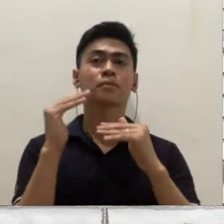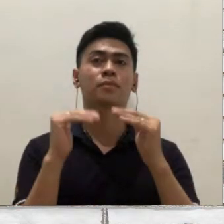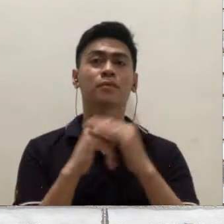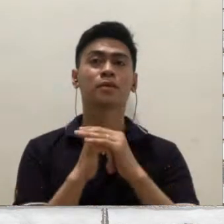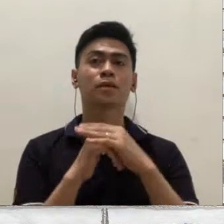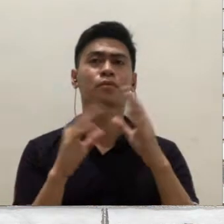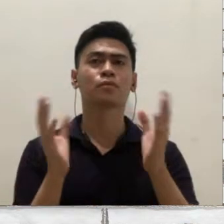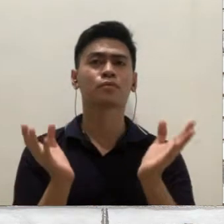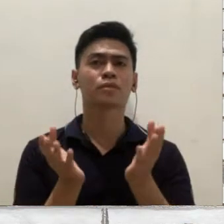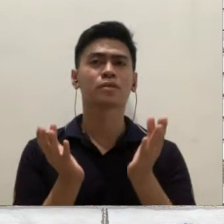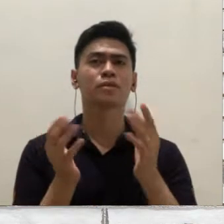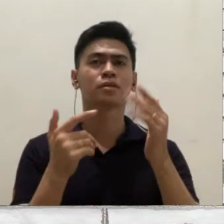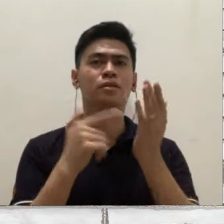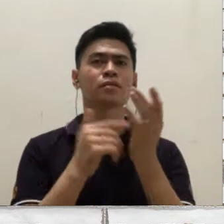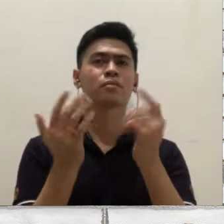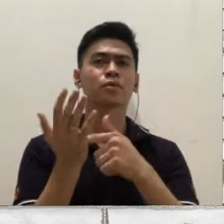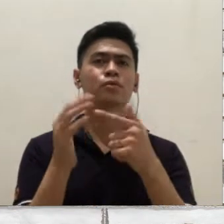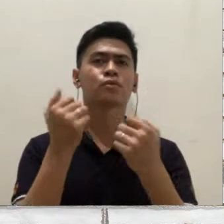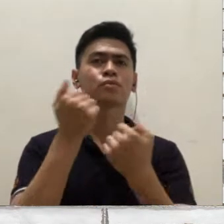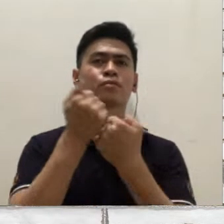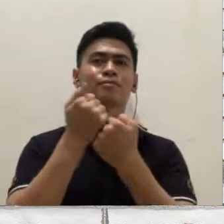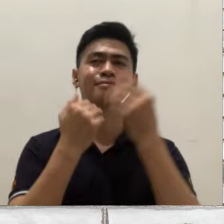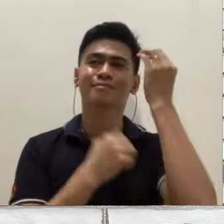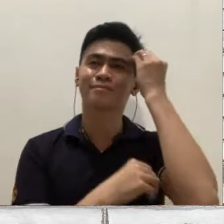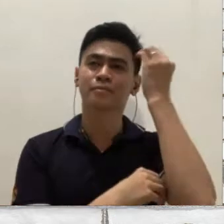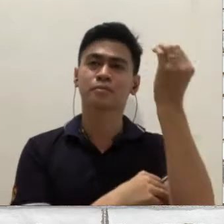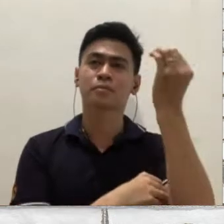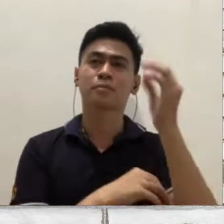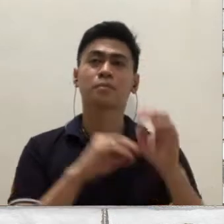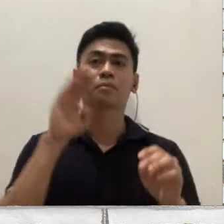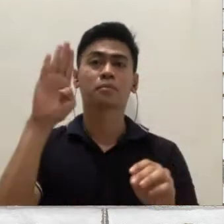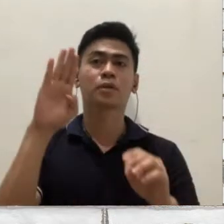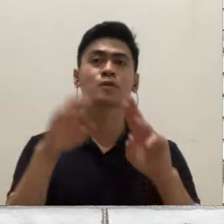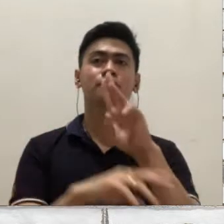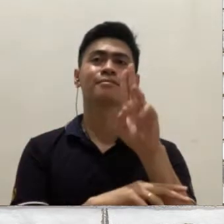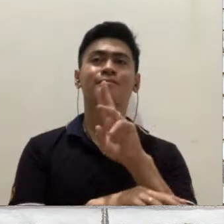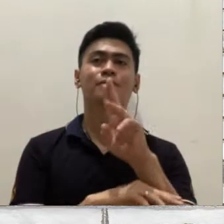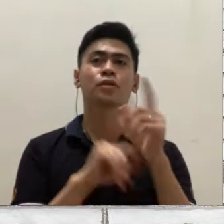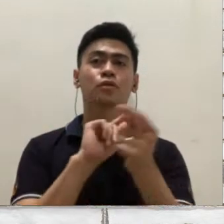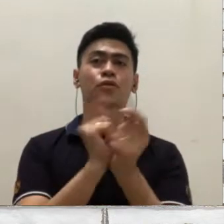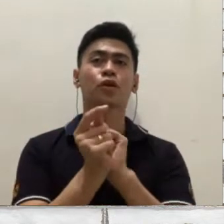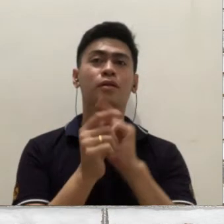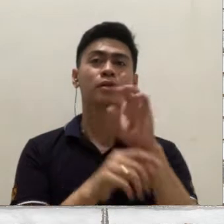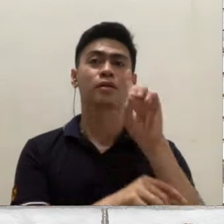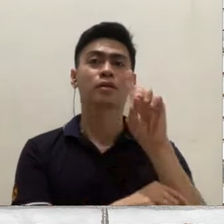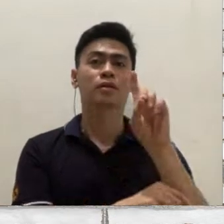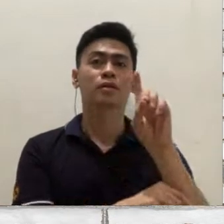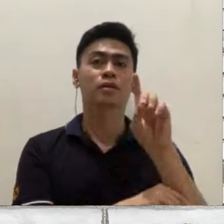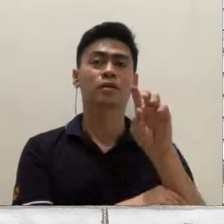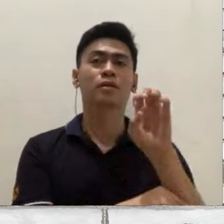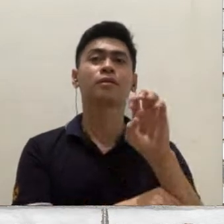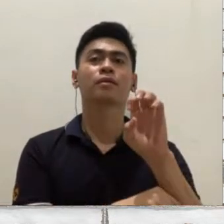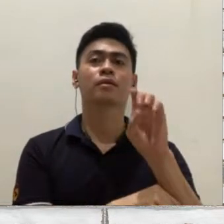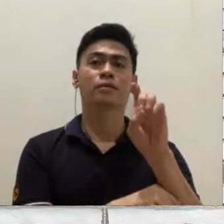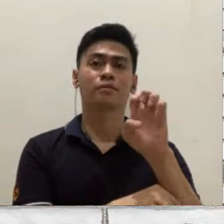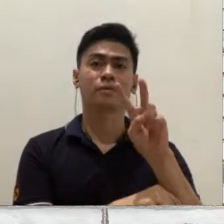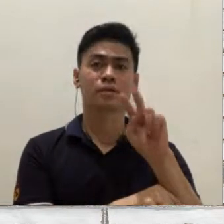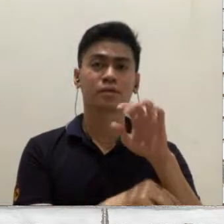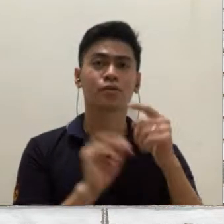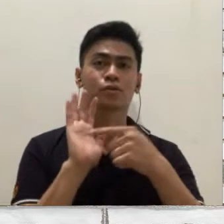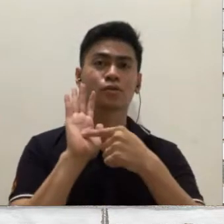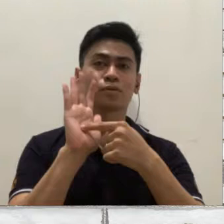done by A. Building a logical and convincing argument to support your opinion.